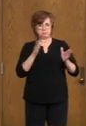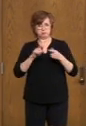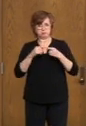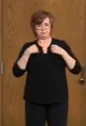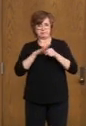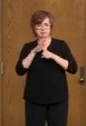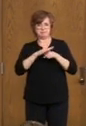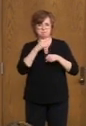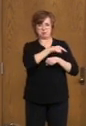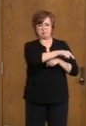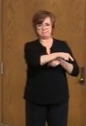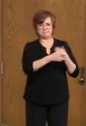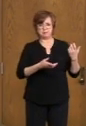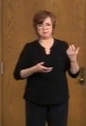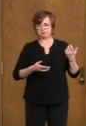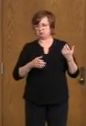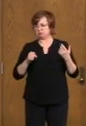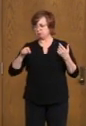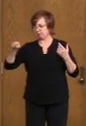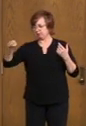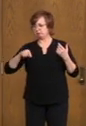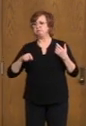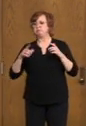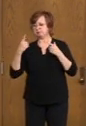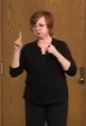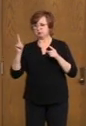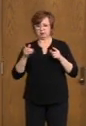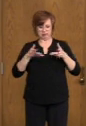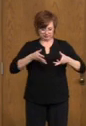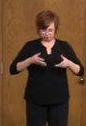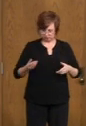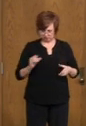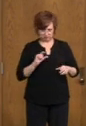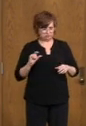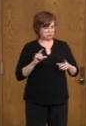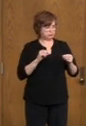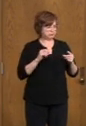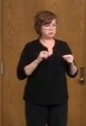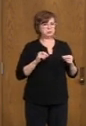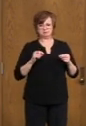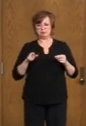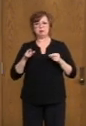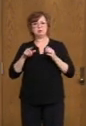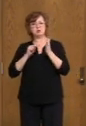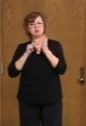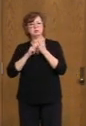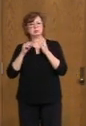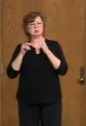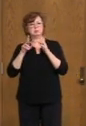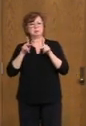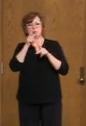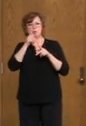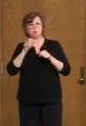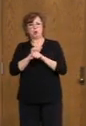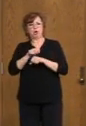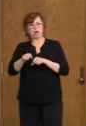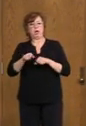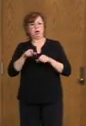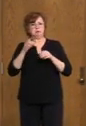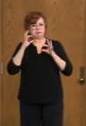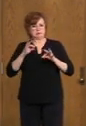phase one. There was a decision made on site to administer a small amount of remaining doses to some of the residents, but not all